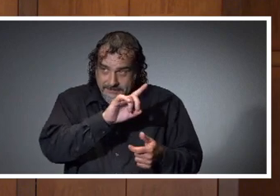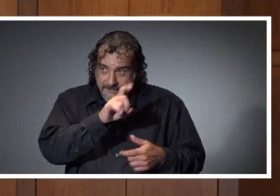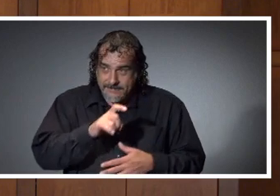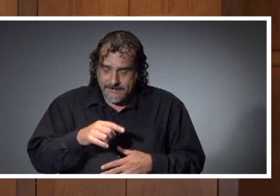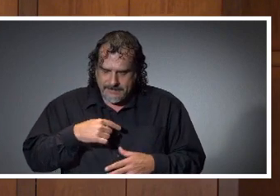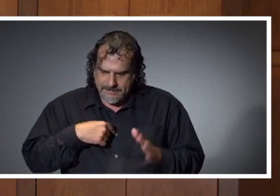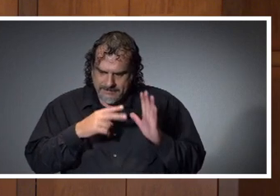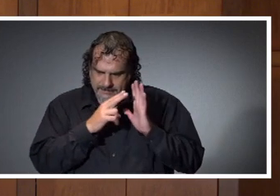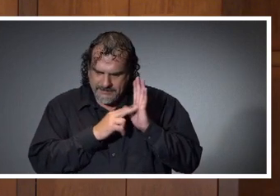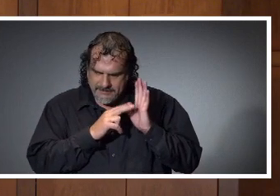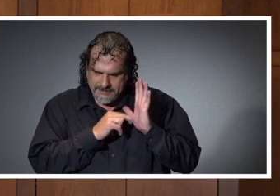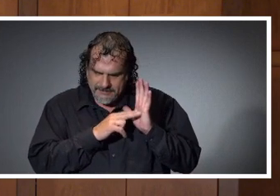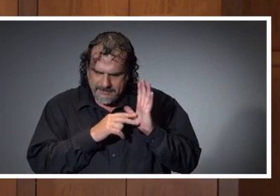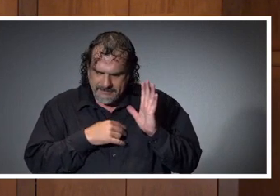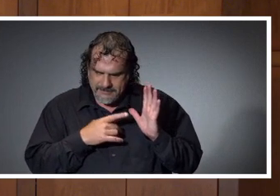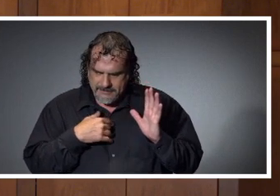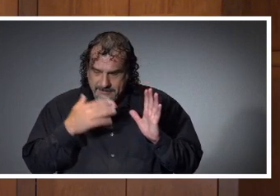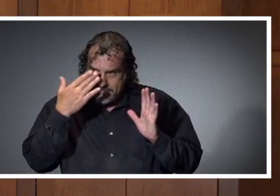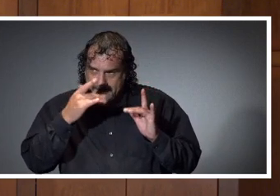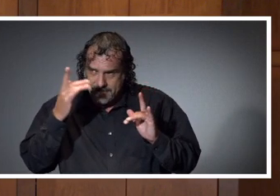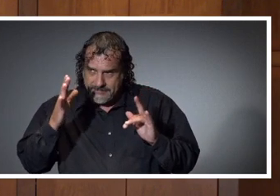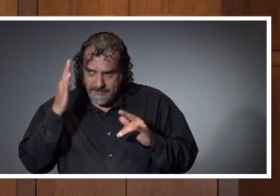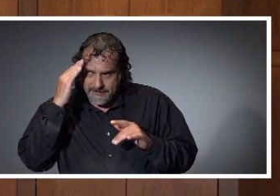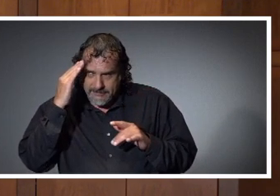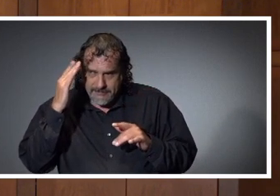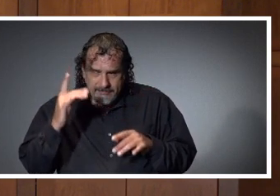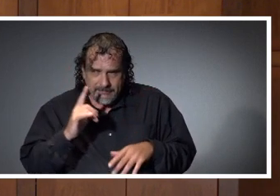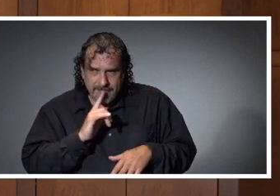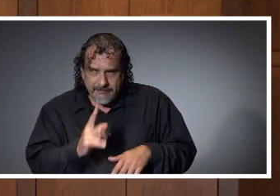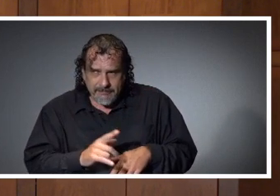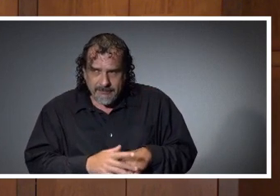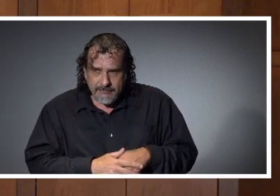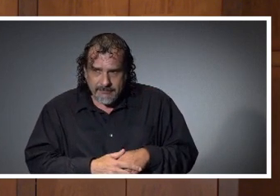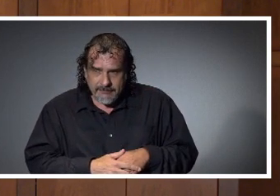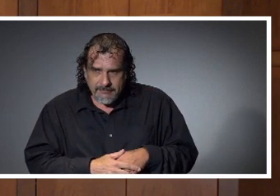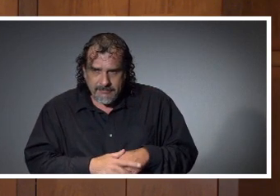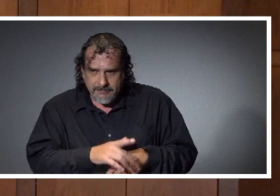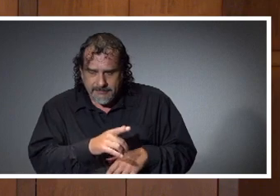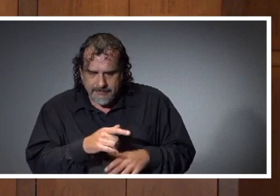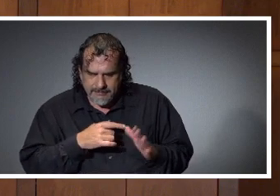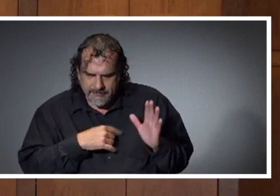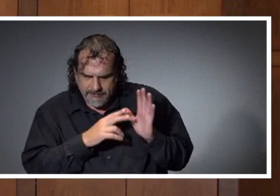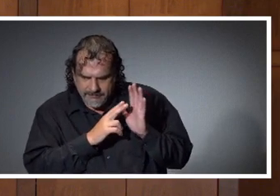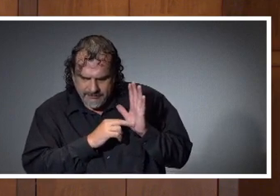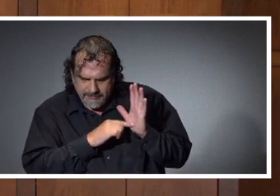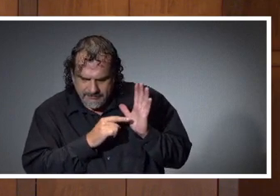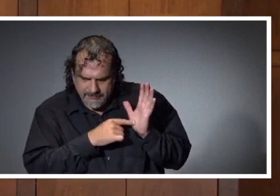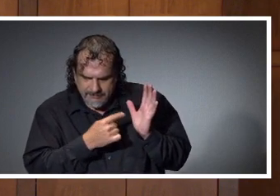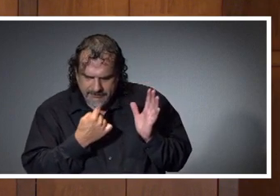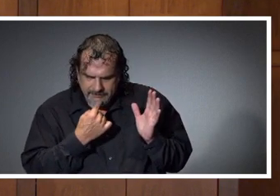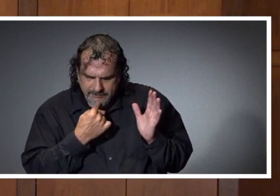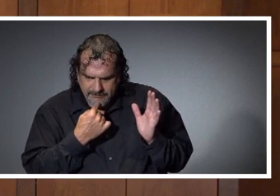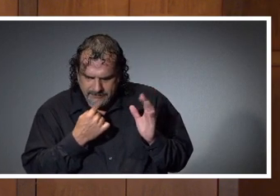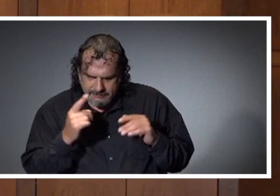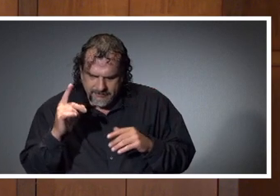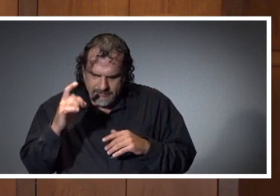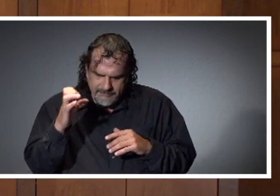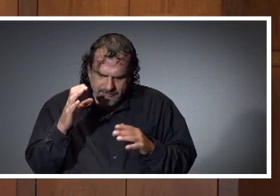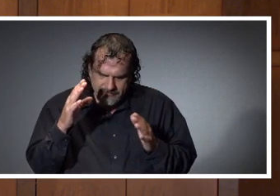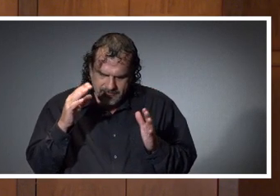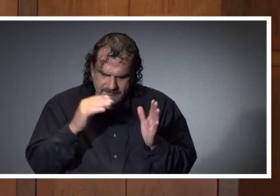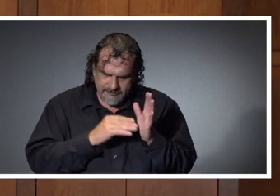read something. I don't know if anybody knows for sure yet, but that there was a story that I understood that you could take like $100 million out of